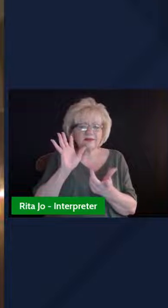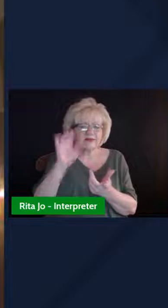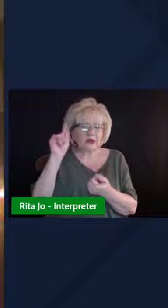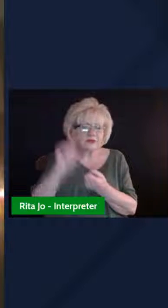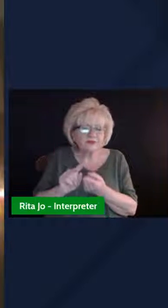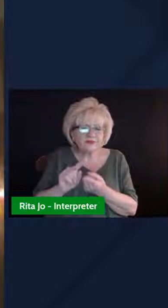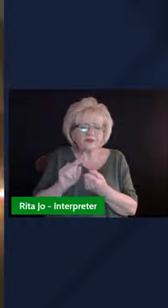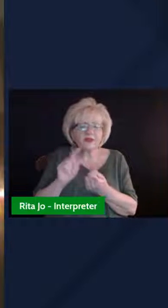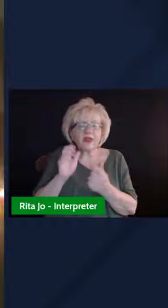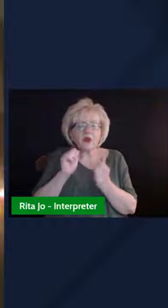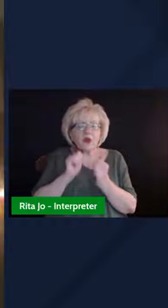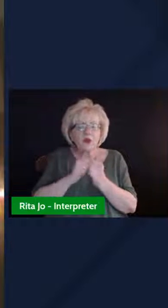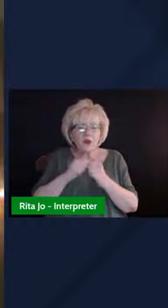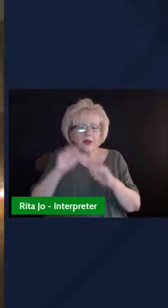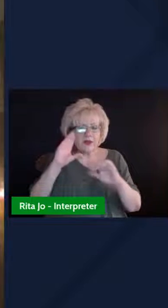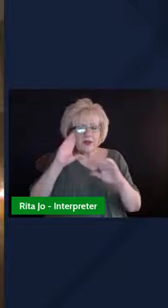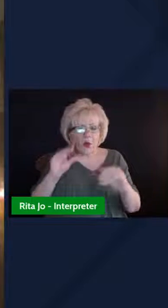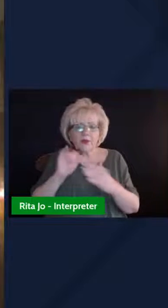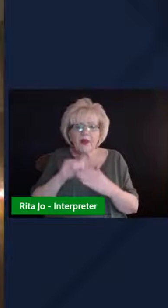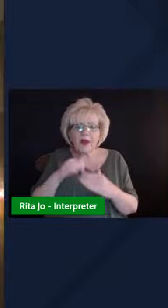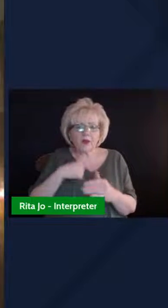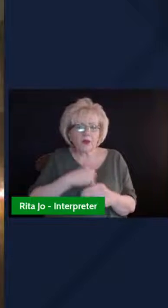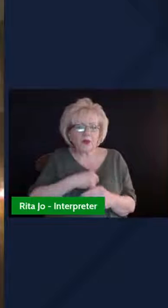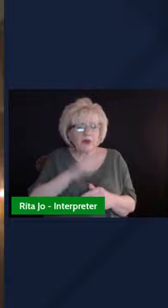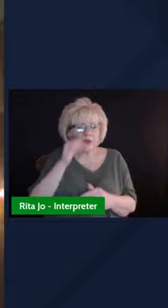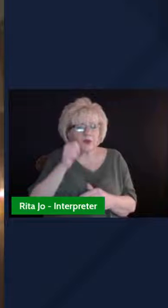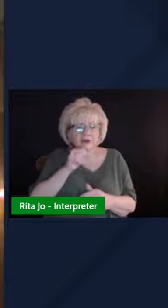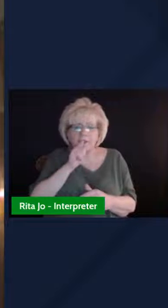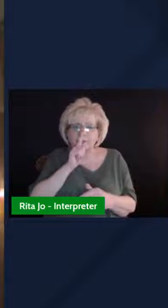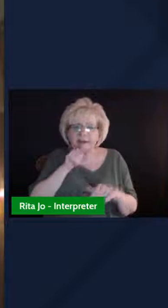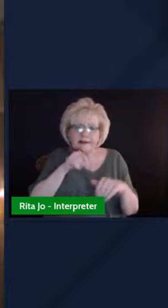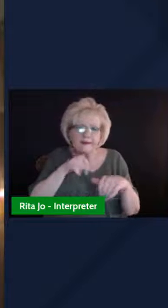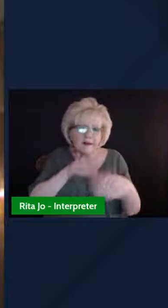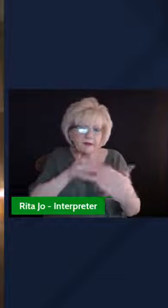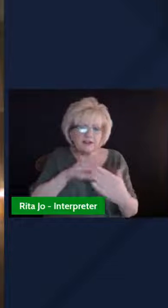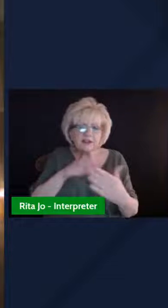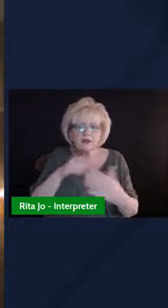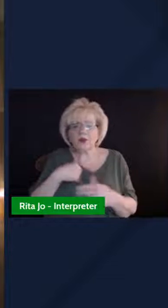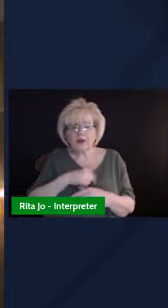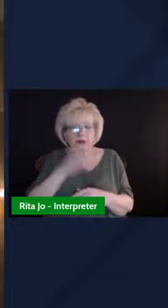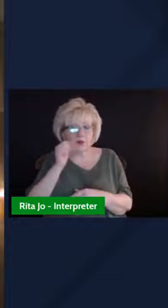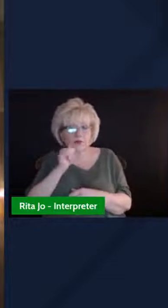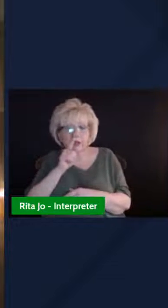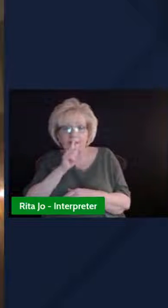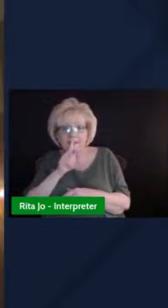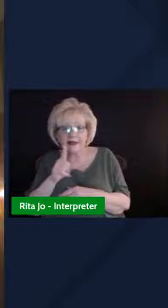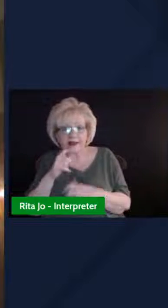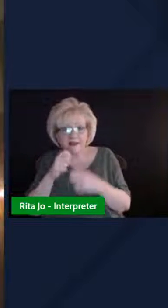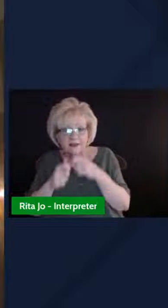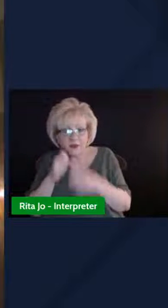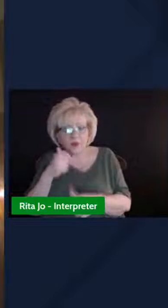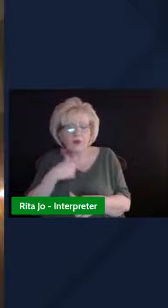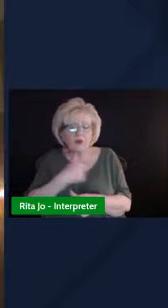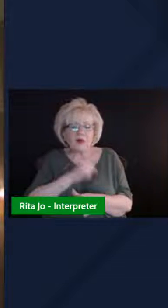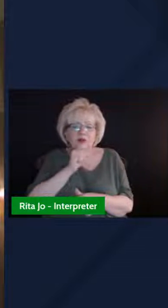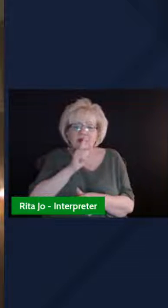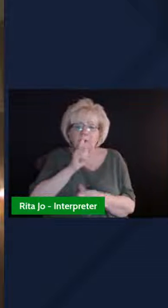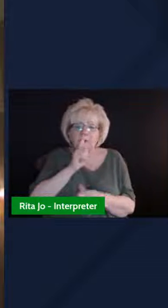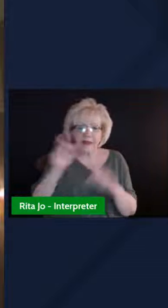said, we're not going to be confronting, that we're not going to be difficult, that we're not going to be too loud. But I want you to be